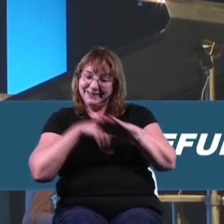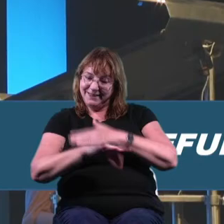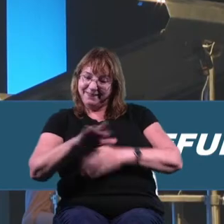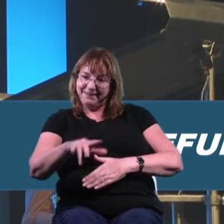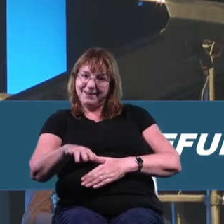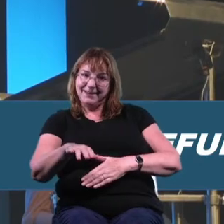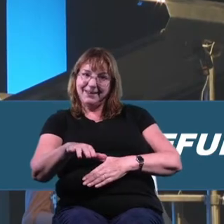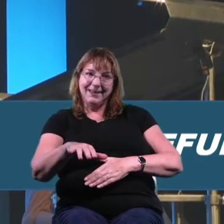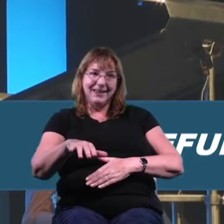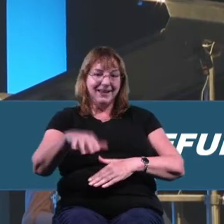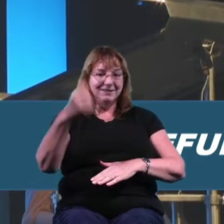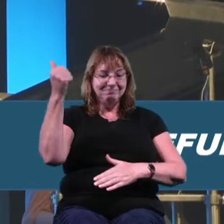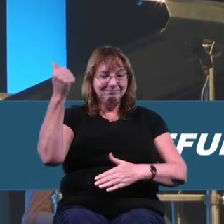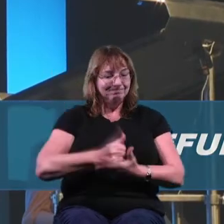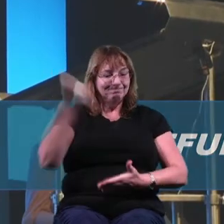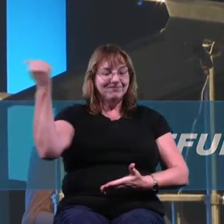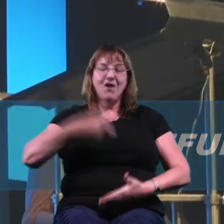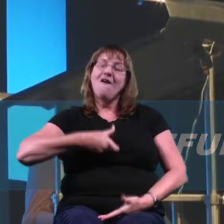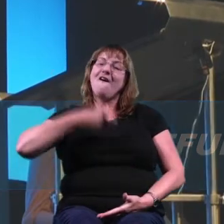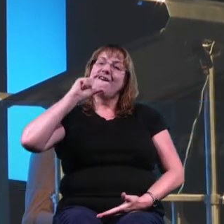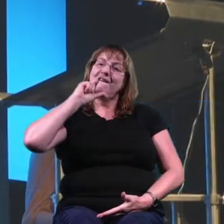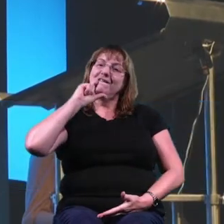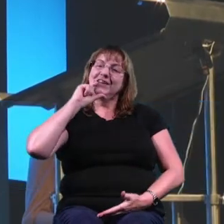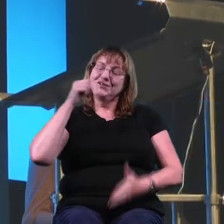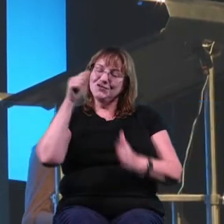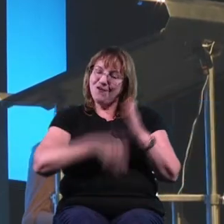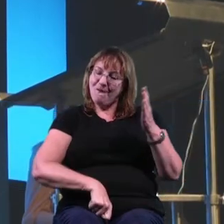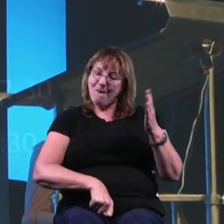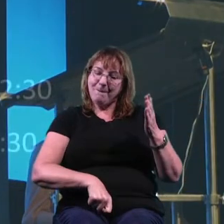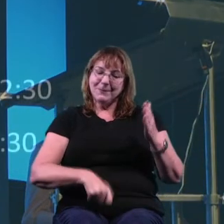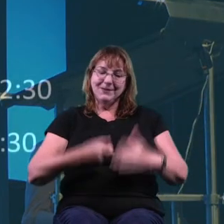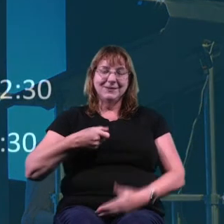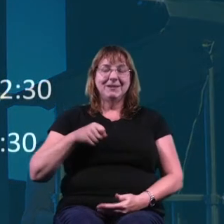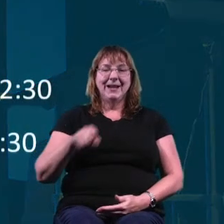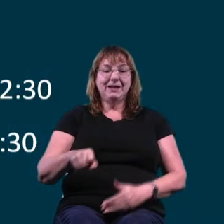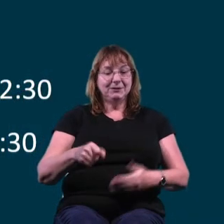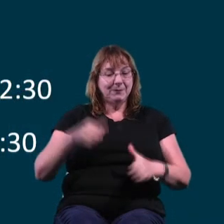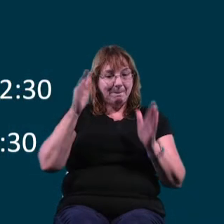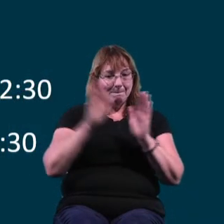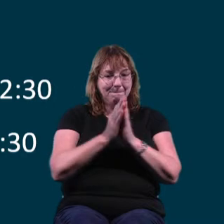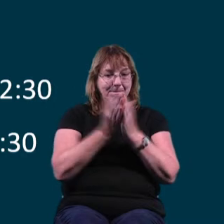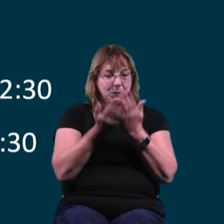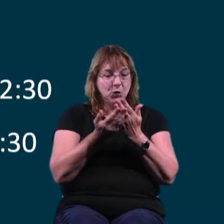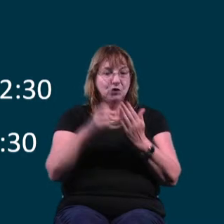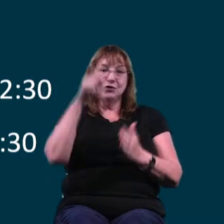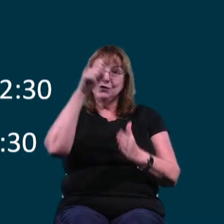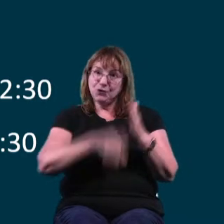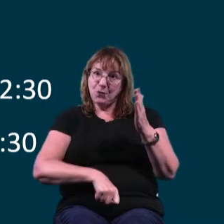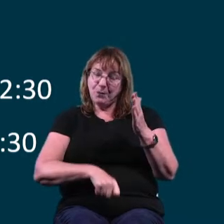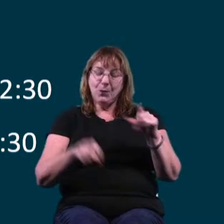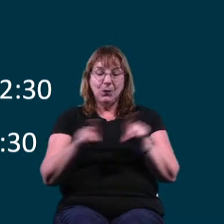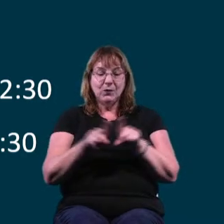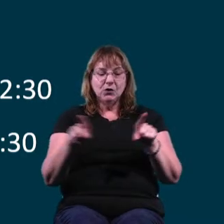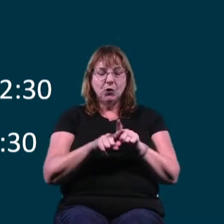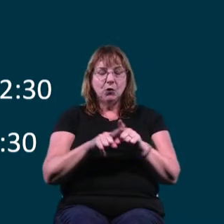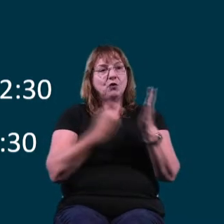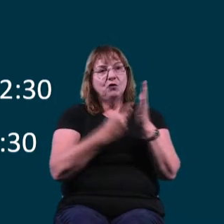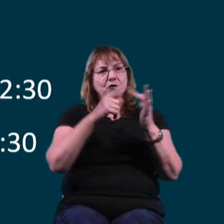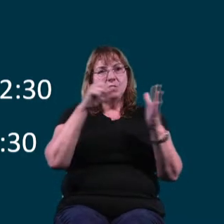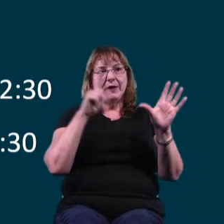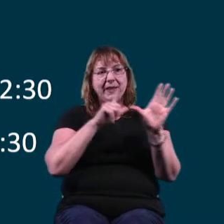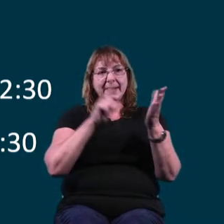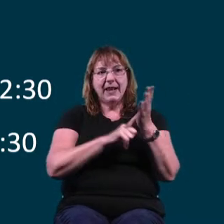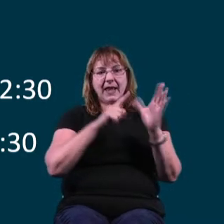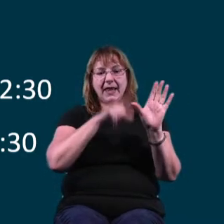have a magnificent coffee shop and a bookshop, which Jonathan will talk to you about soon, as well as a relay venue and a space for